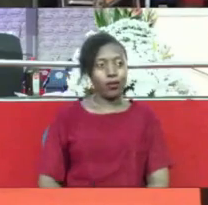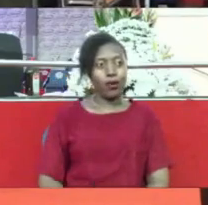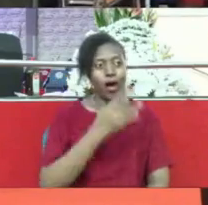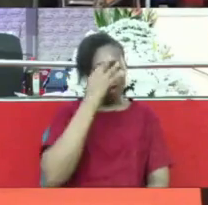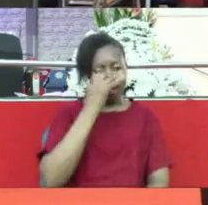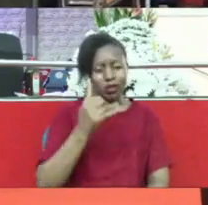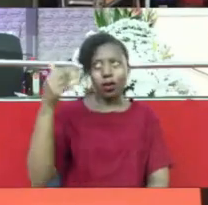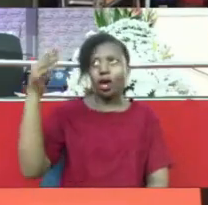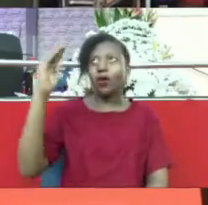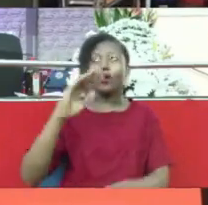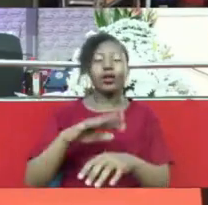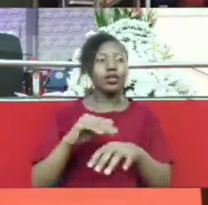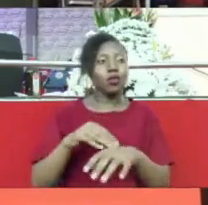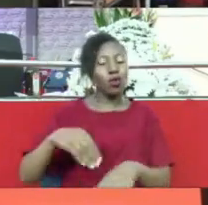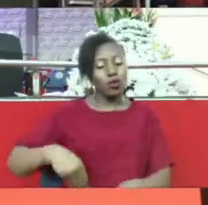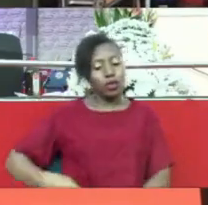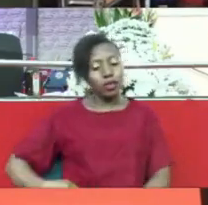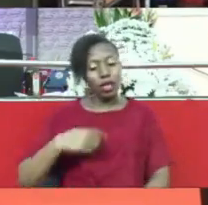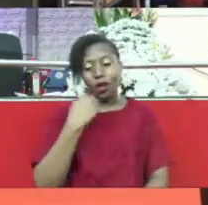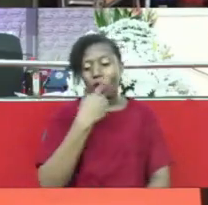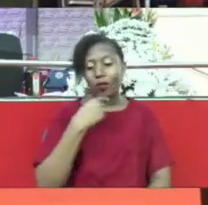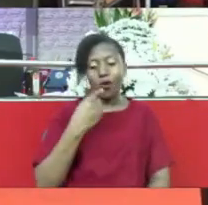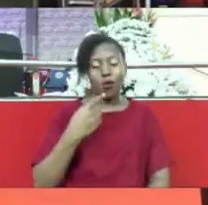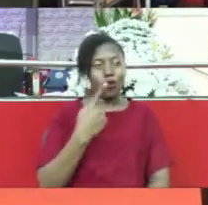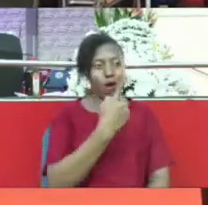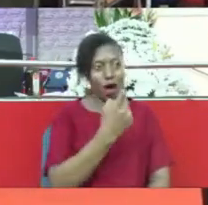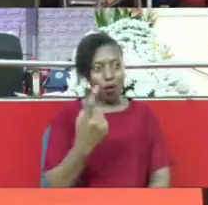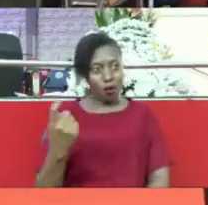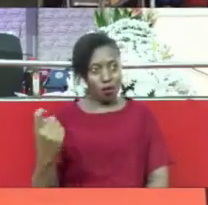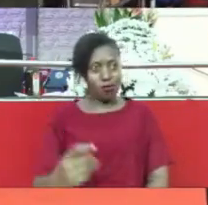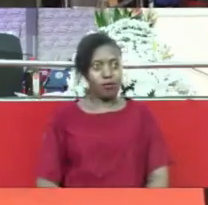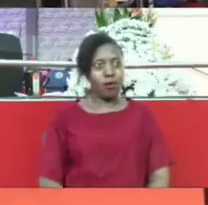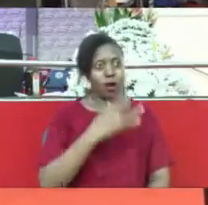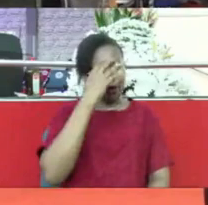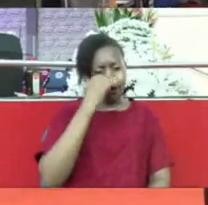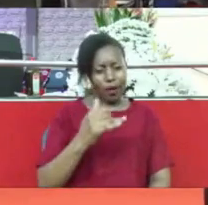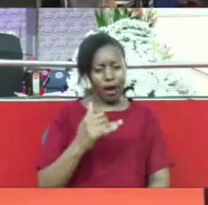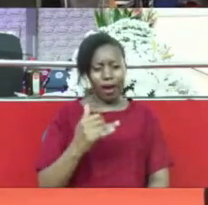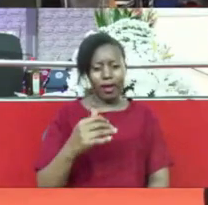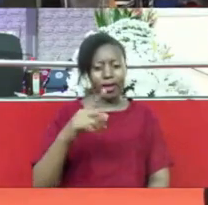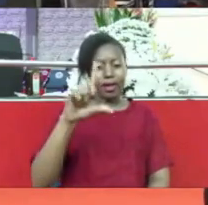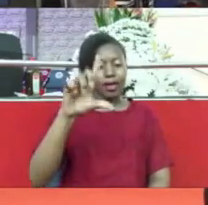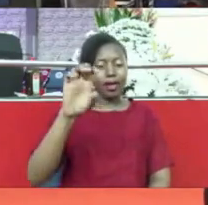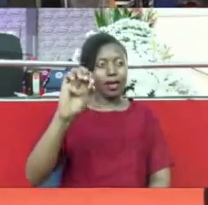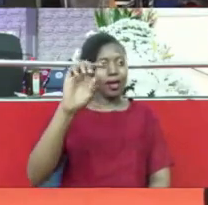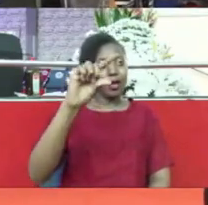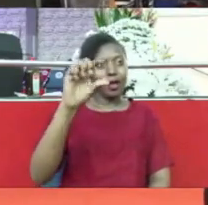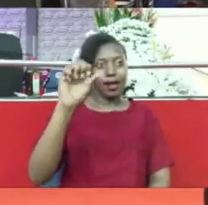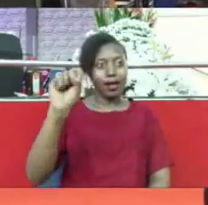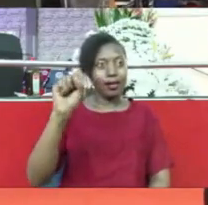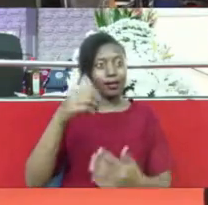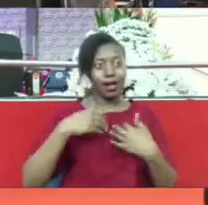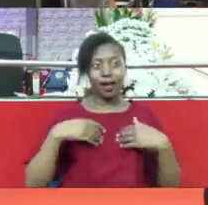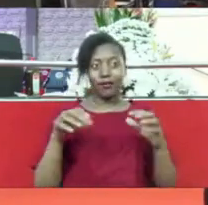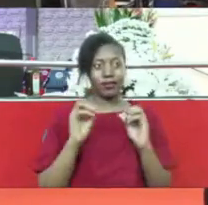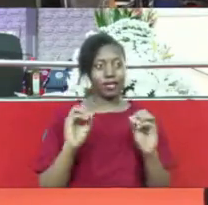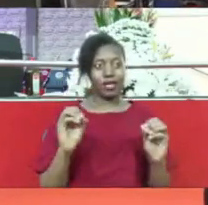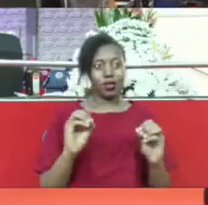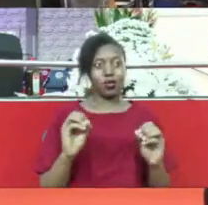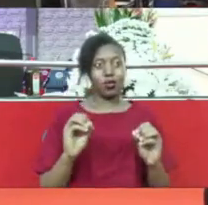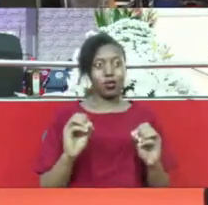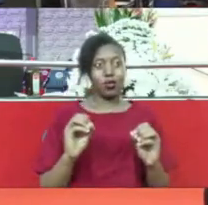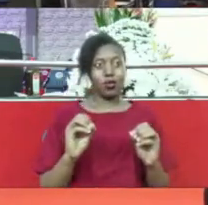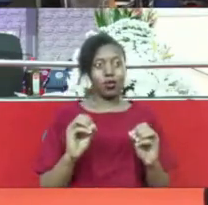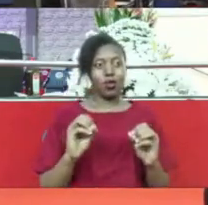worm. Niliposa Mungu anamuita mdudu. He has no hands, he has no limbs. Yeye hana miguu huyu. He has nothing, he has no stamina to say